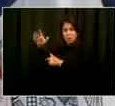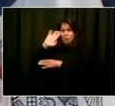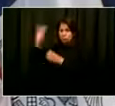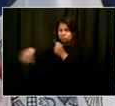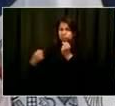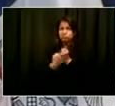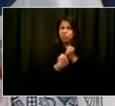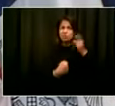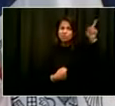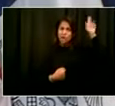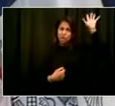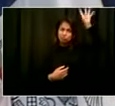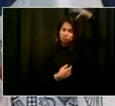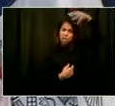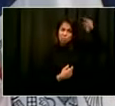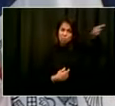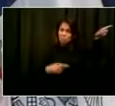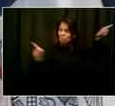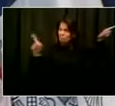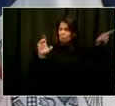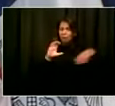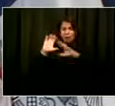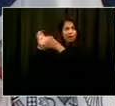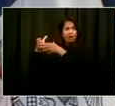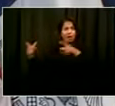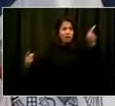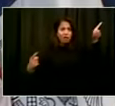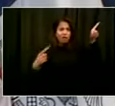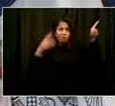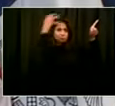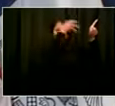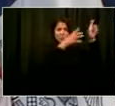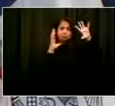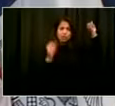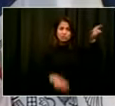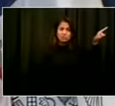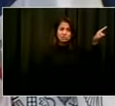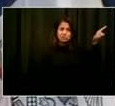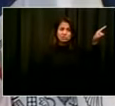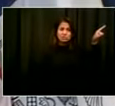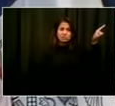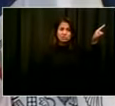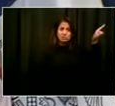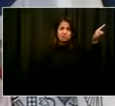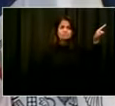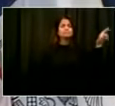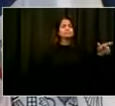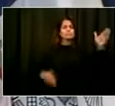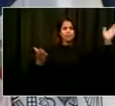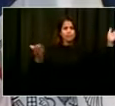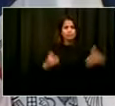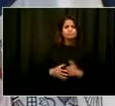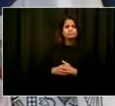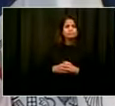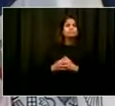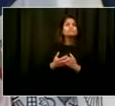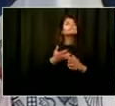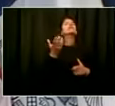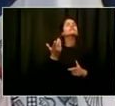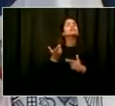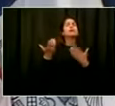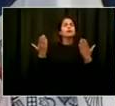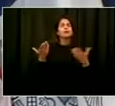seen over decades and decades. I'll try my best. Of course, if you say it like that, well, who wouldn't be concerned?